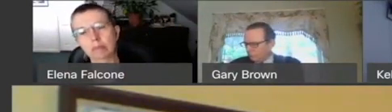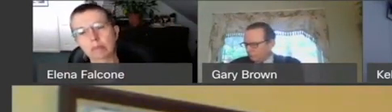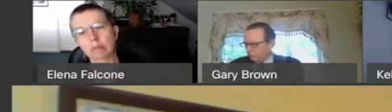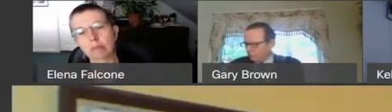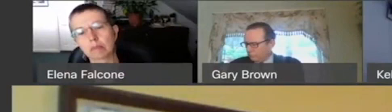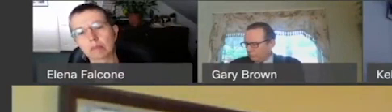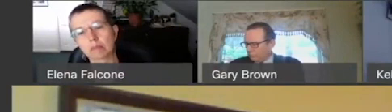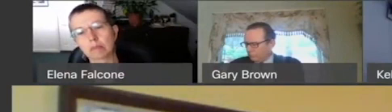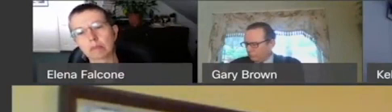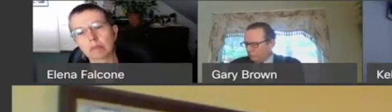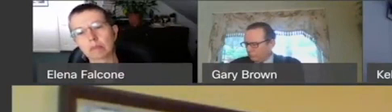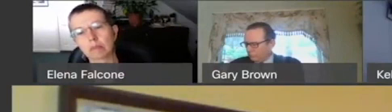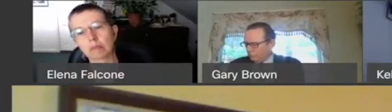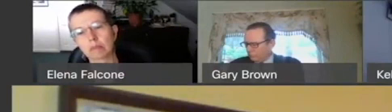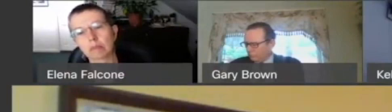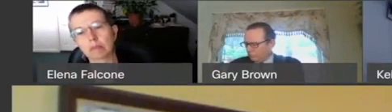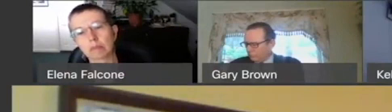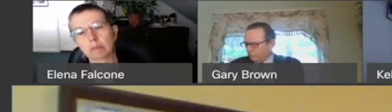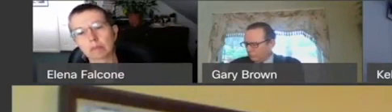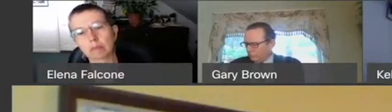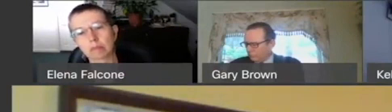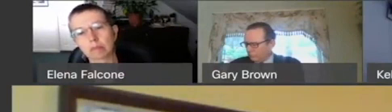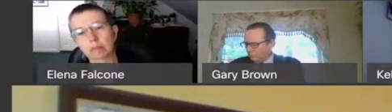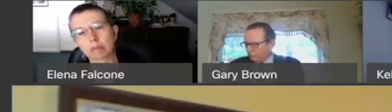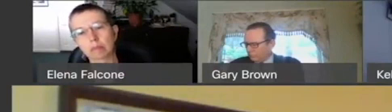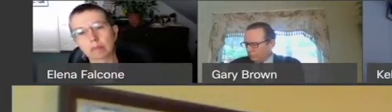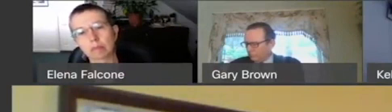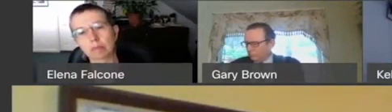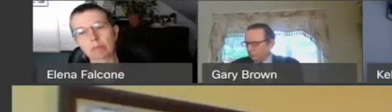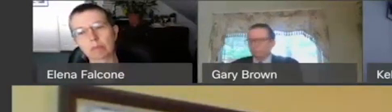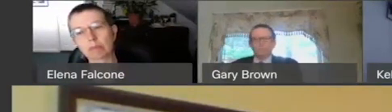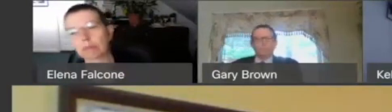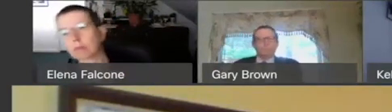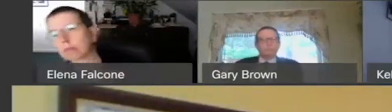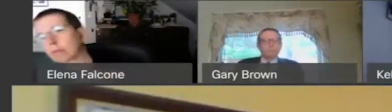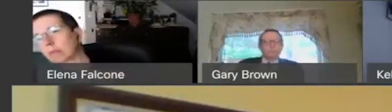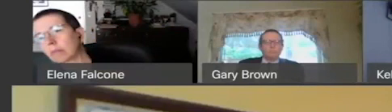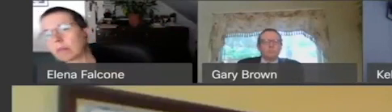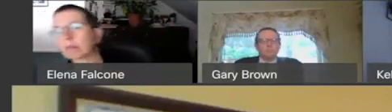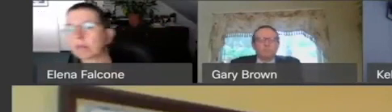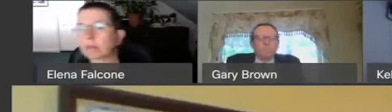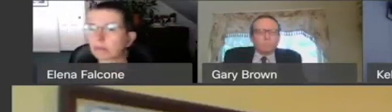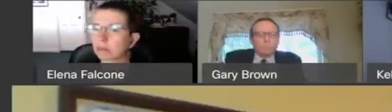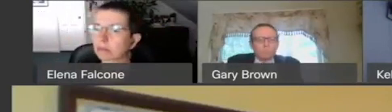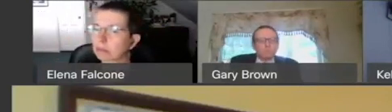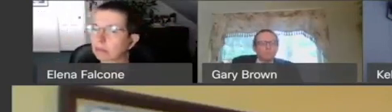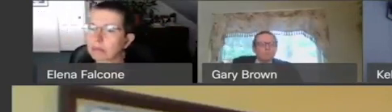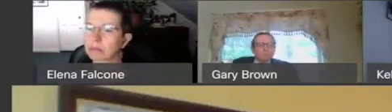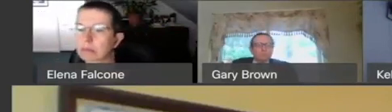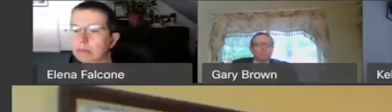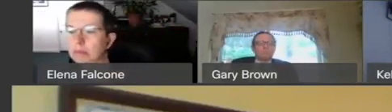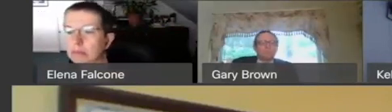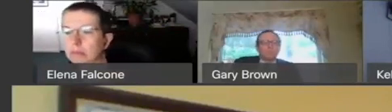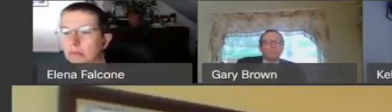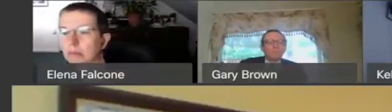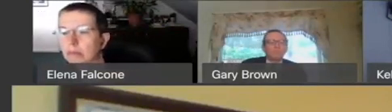Now we're ready to go to the supermarket. So here we are, we're in the supermarket, we're walking around. Try and act as normally